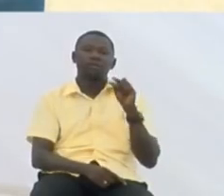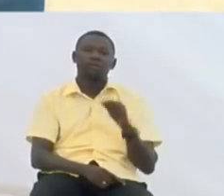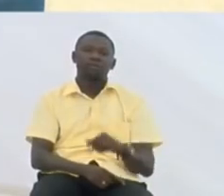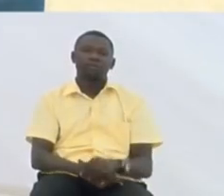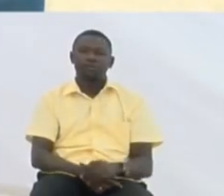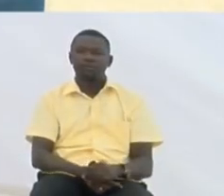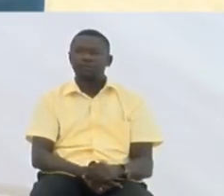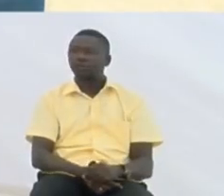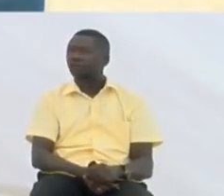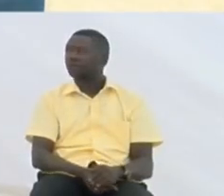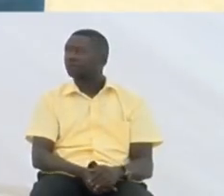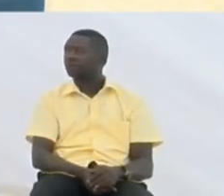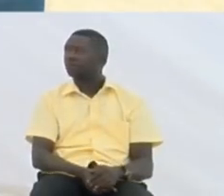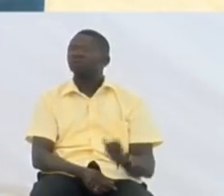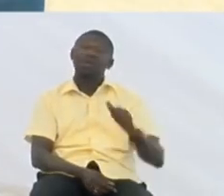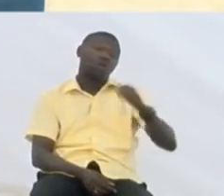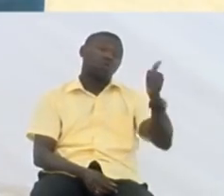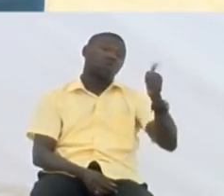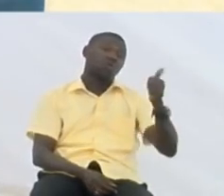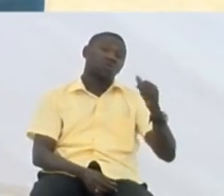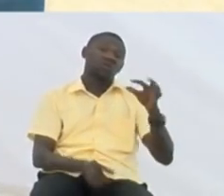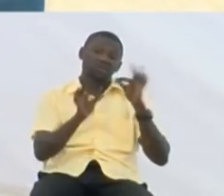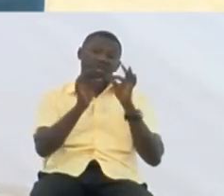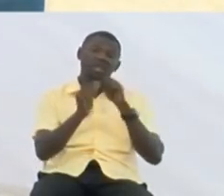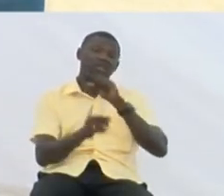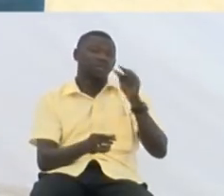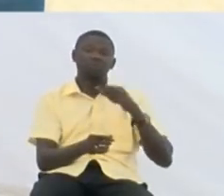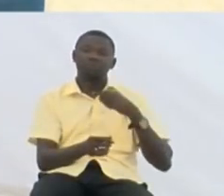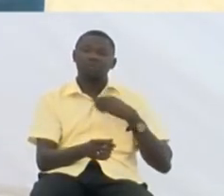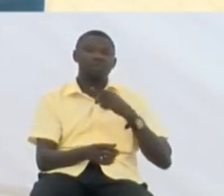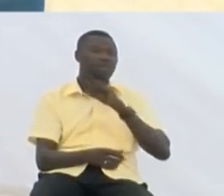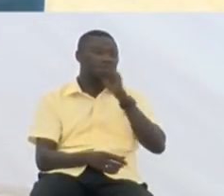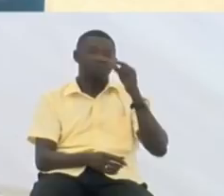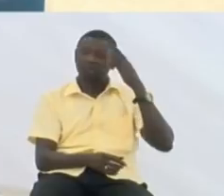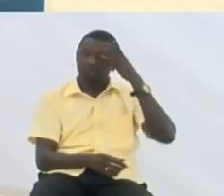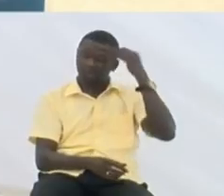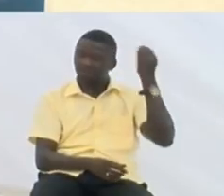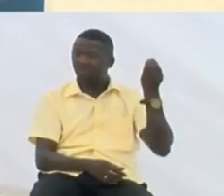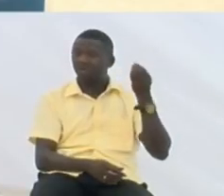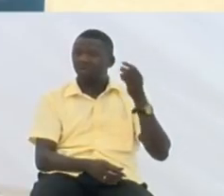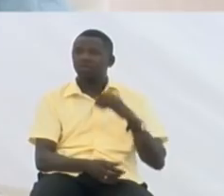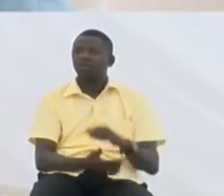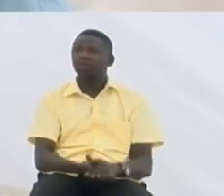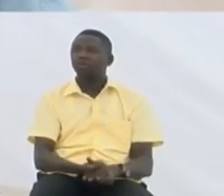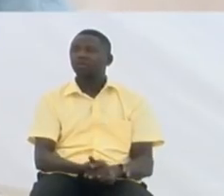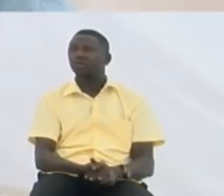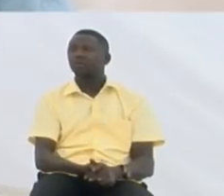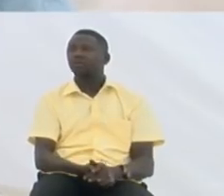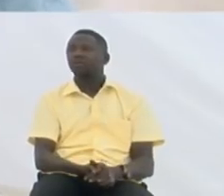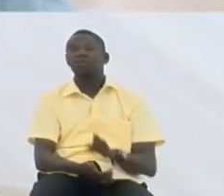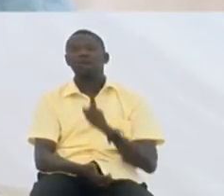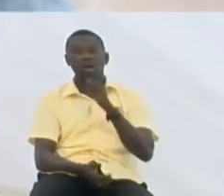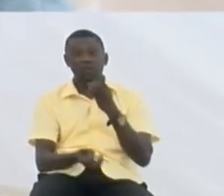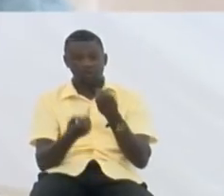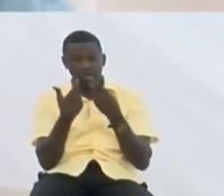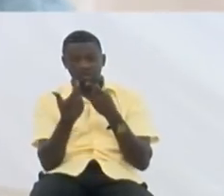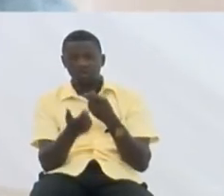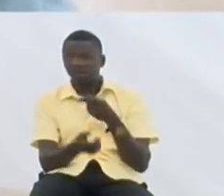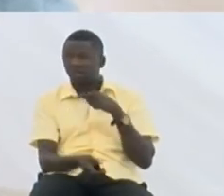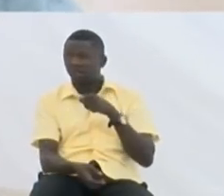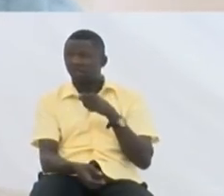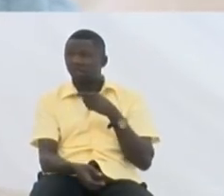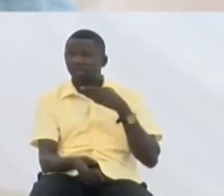variety. But there are other varieties of rice whose names I cannot say. But are you telling us that it is